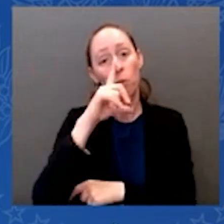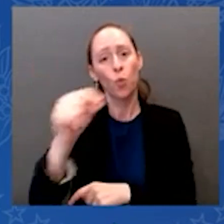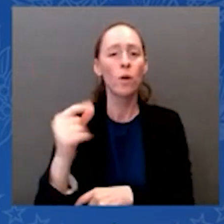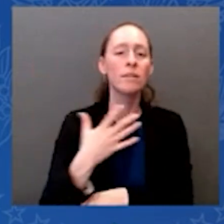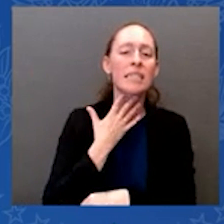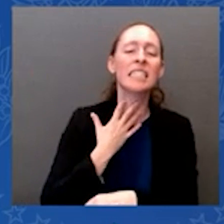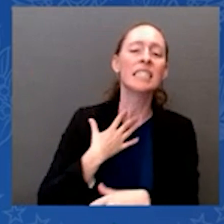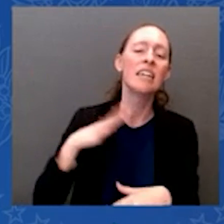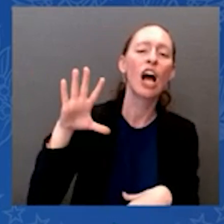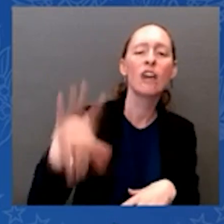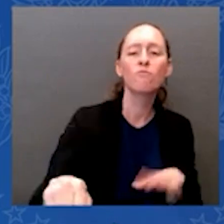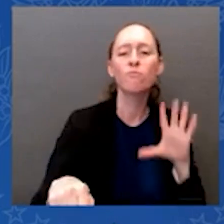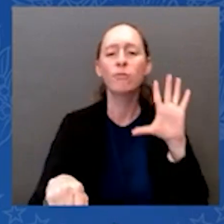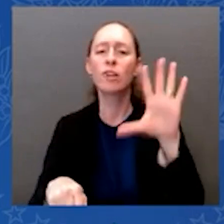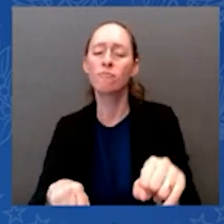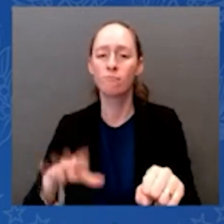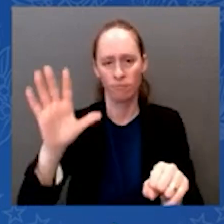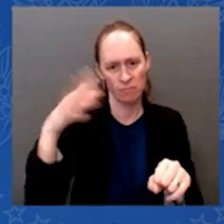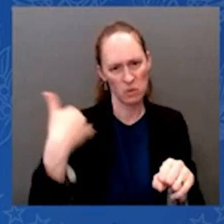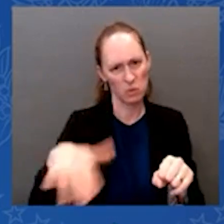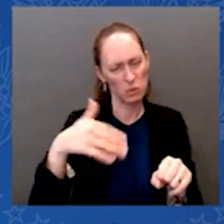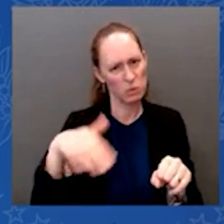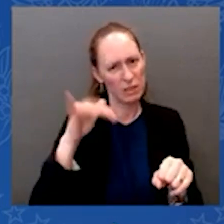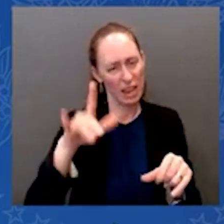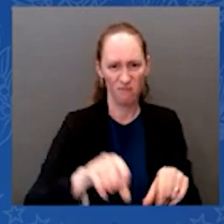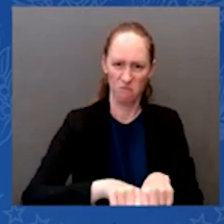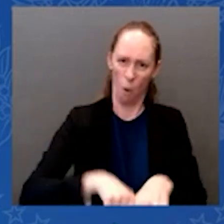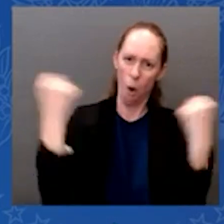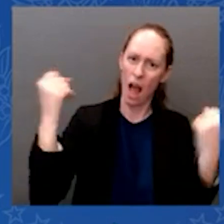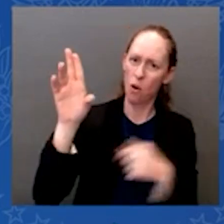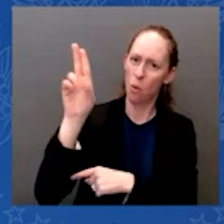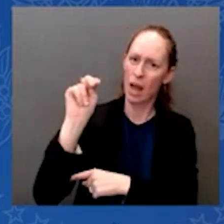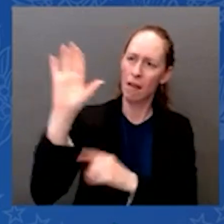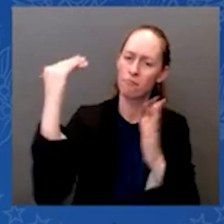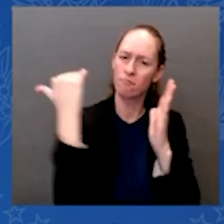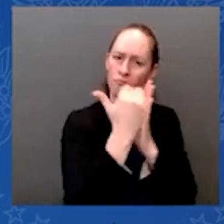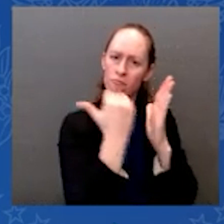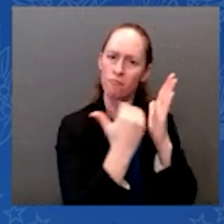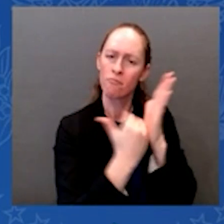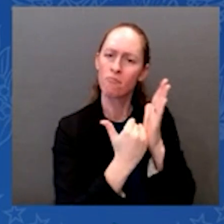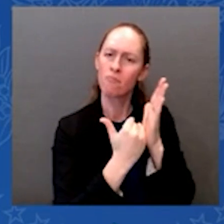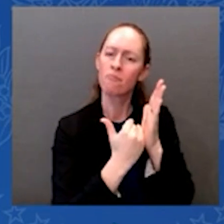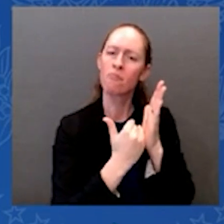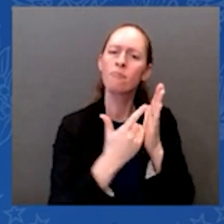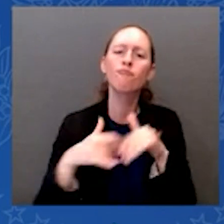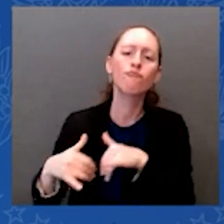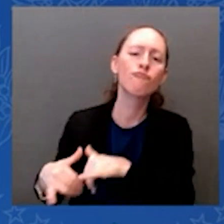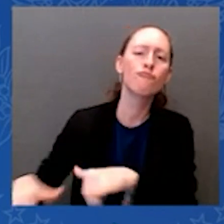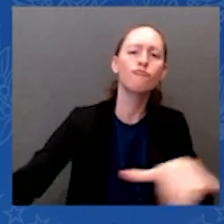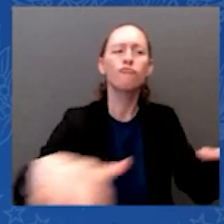of sovereignty and territorial integrity. I'm grateful to the Pacific Island leaders for standing up for these basic